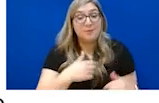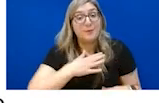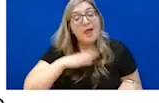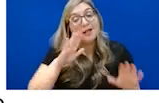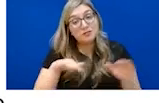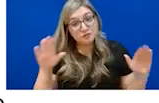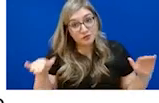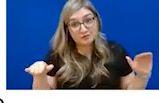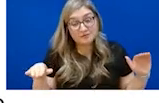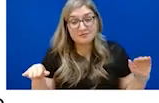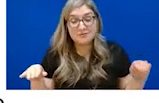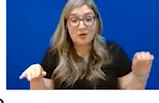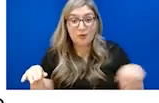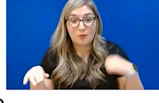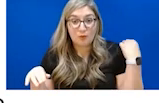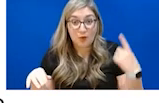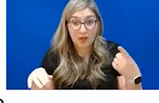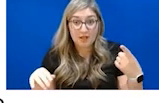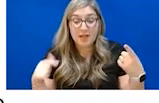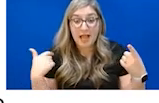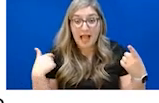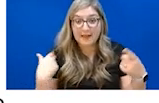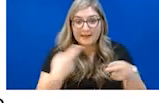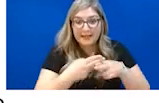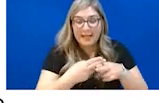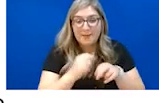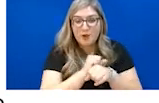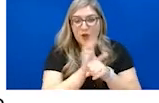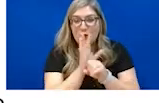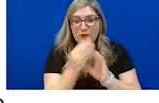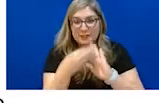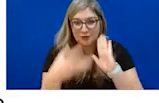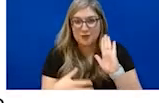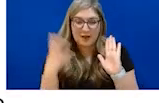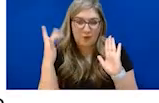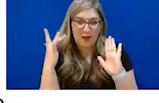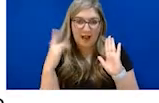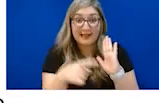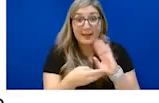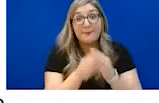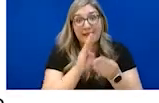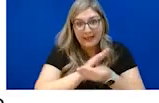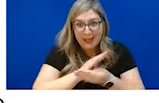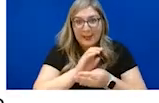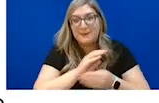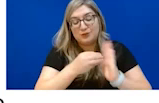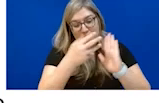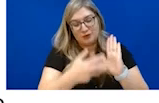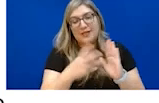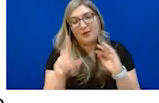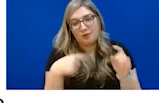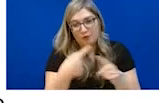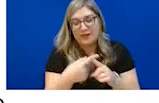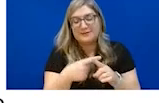them, I call him our COVID student because he became a student in the summer of 2020. And he took one class in that